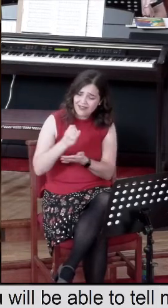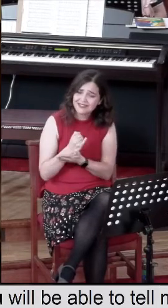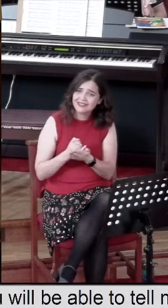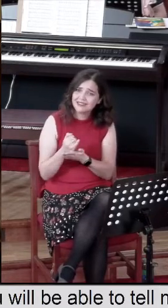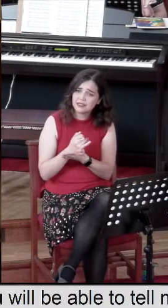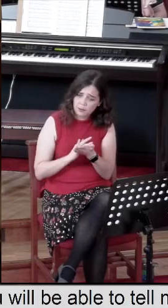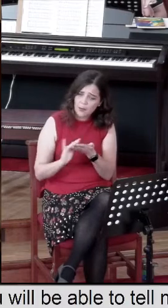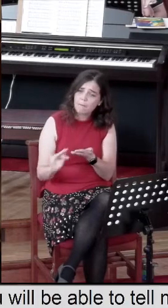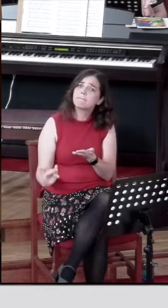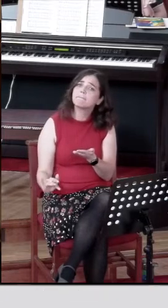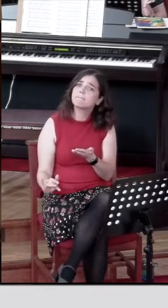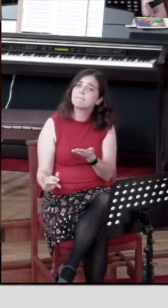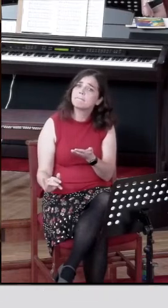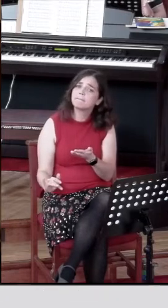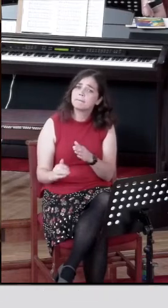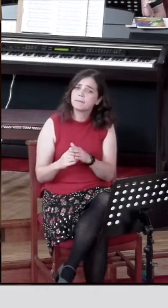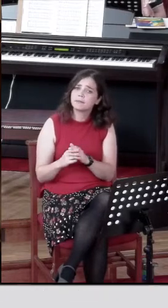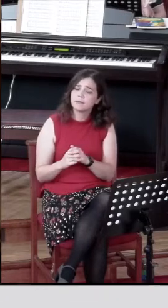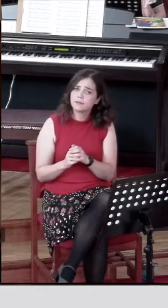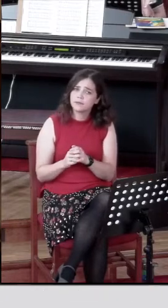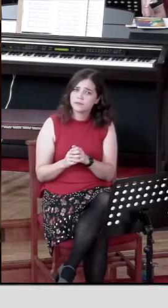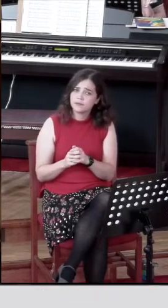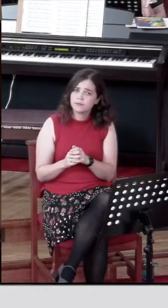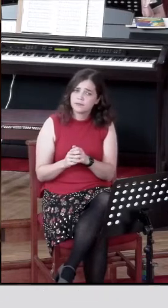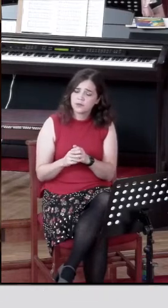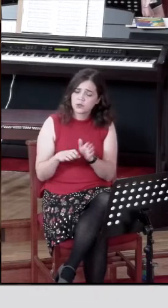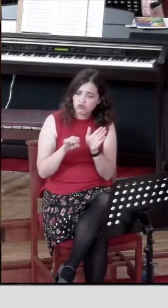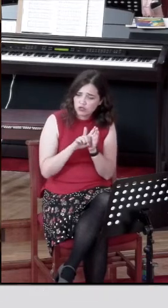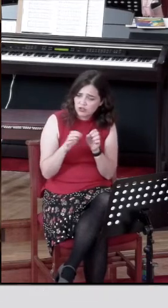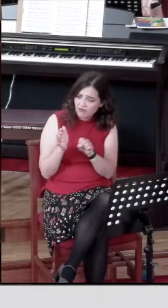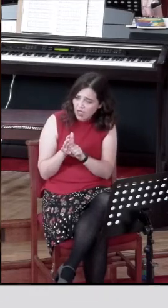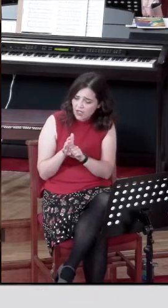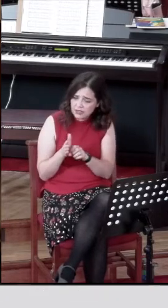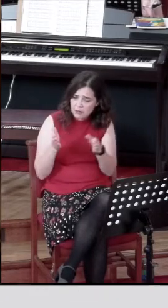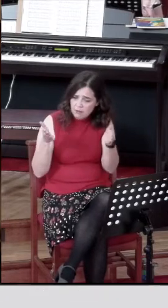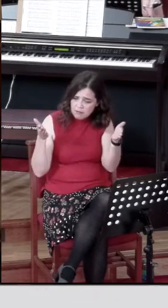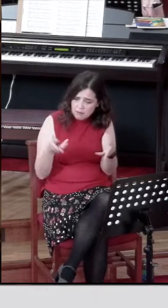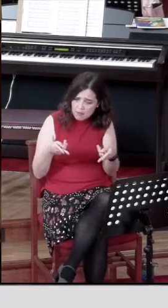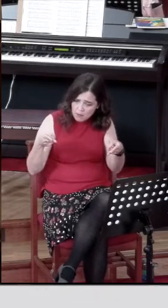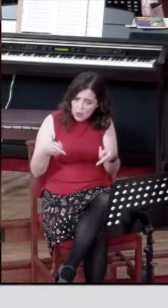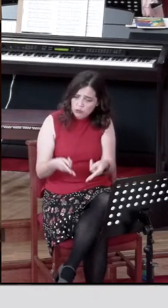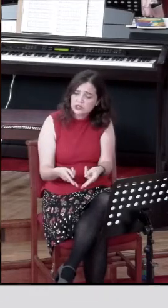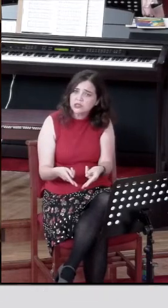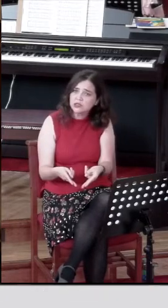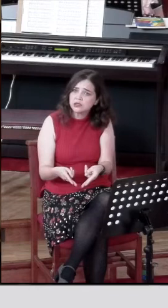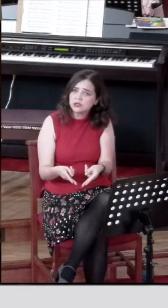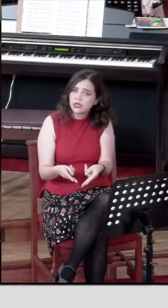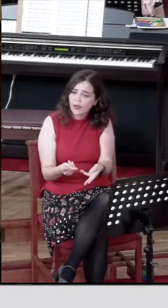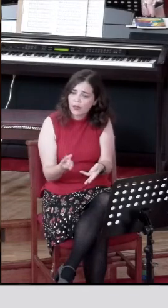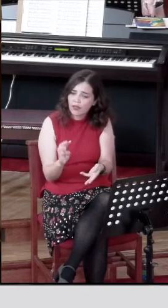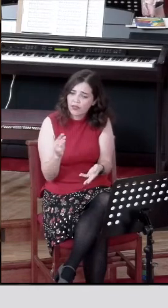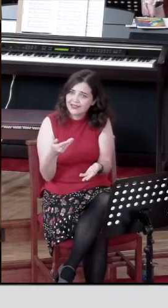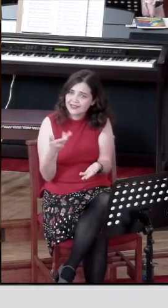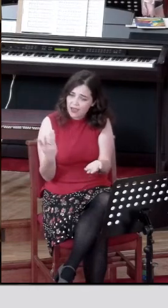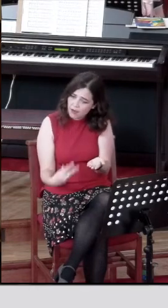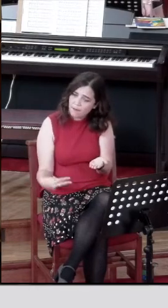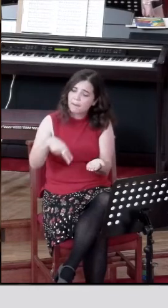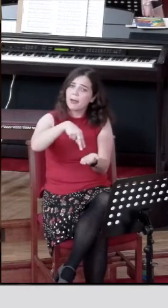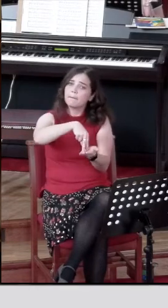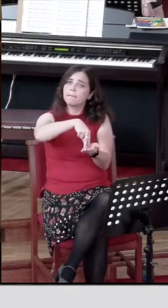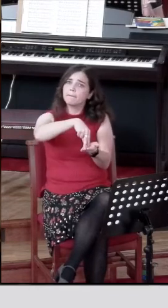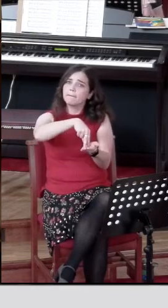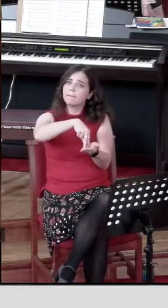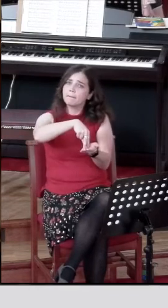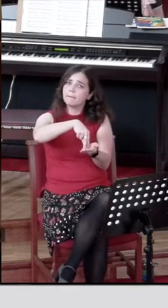according to the scriptures. He was crucified. He was buried. And he rose again on the third day according to